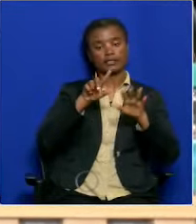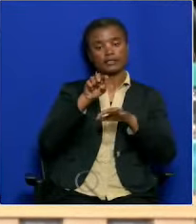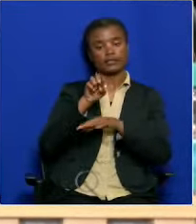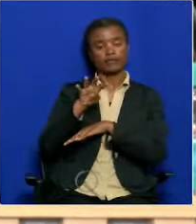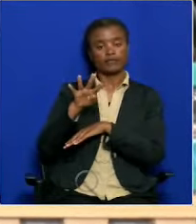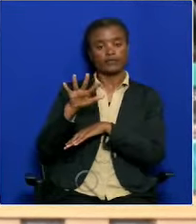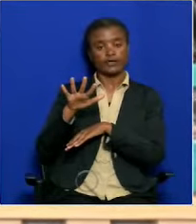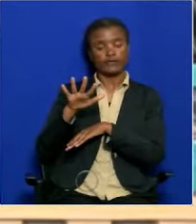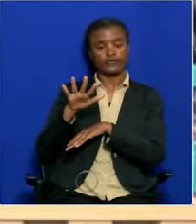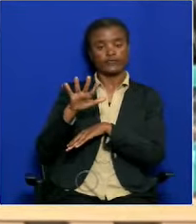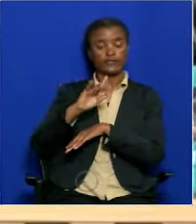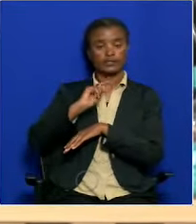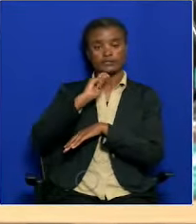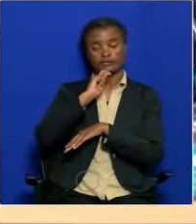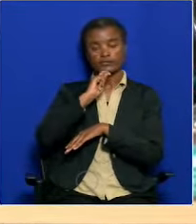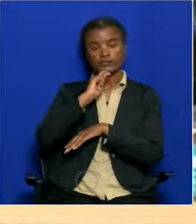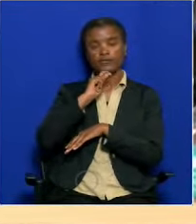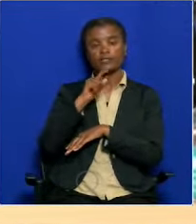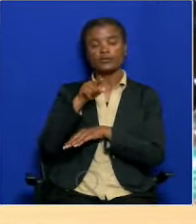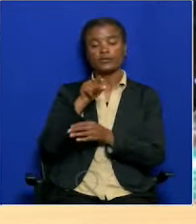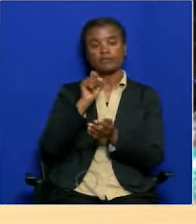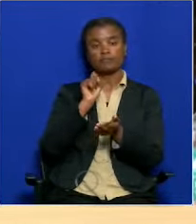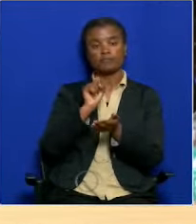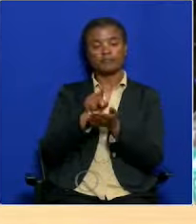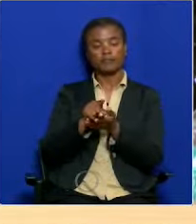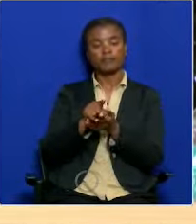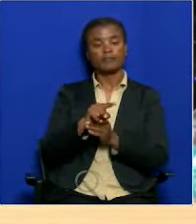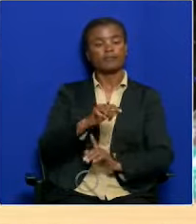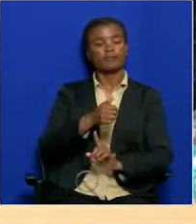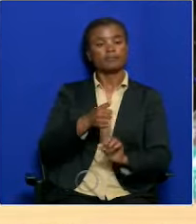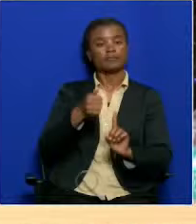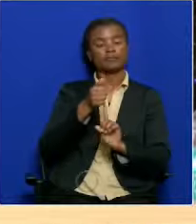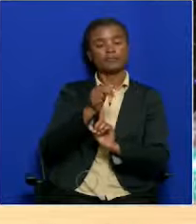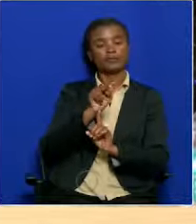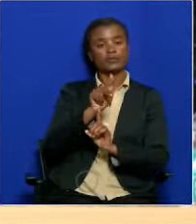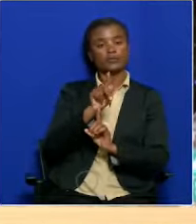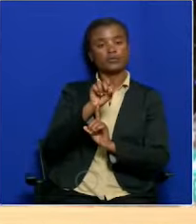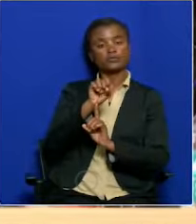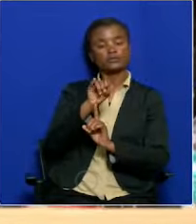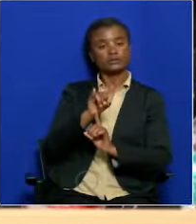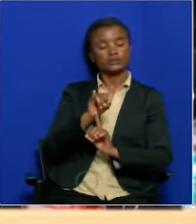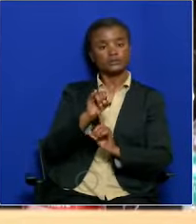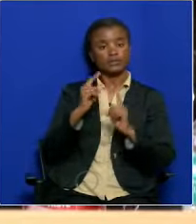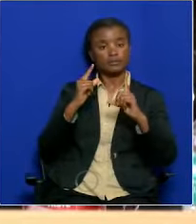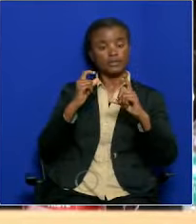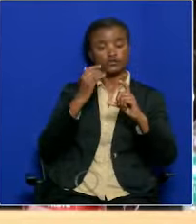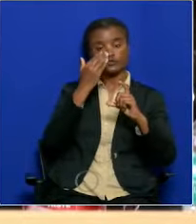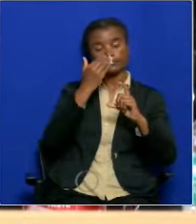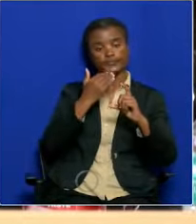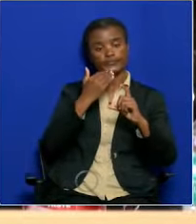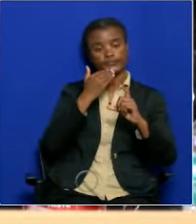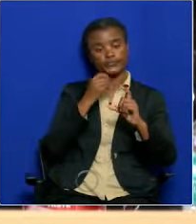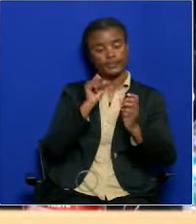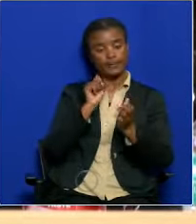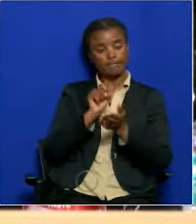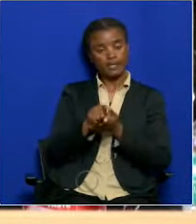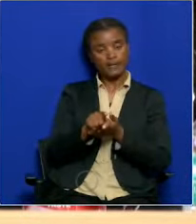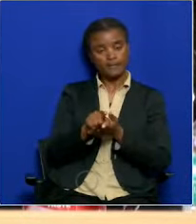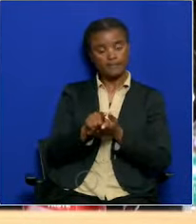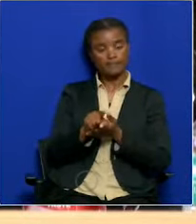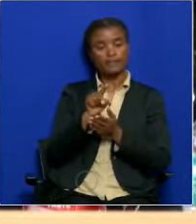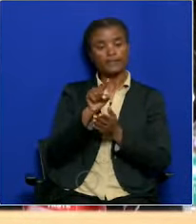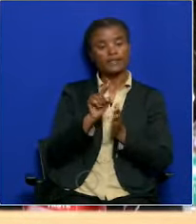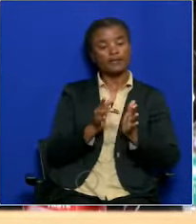Sergeant Nkosi a screenshot. Now, the screenshot itself is at page